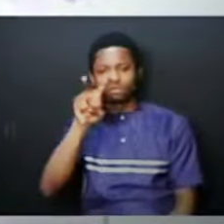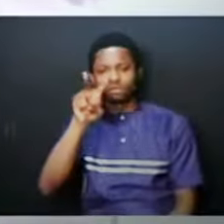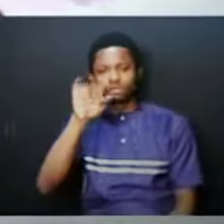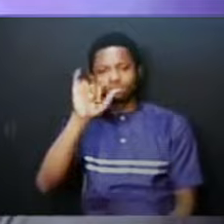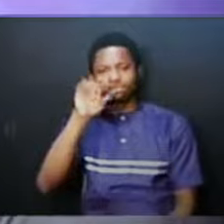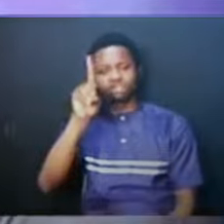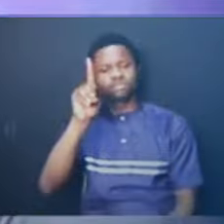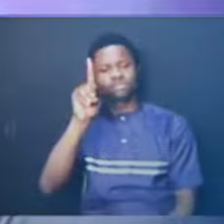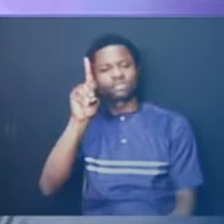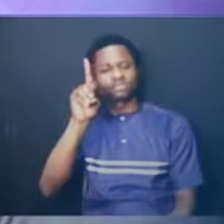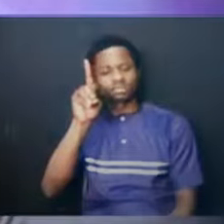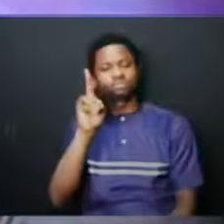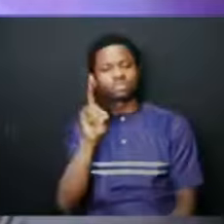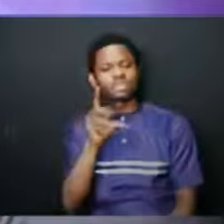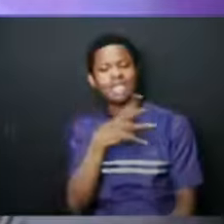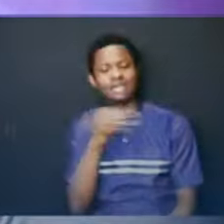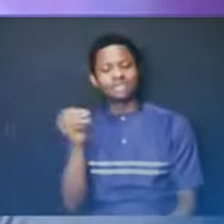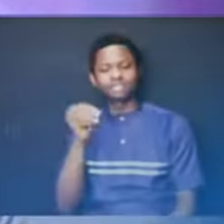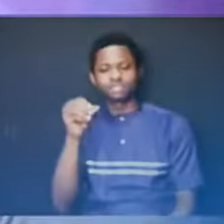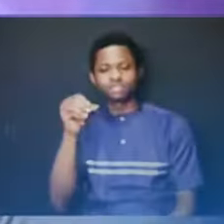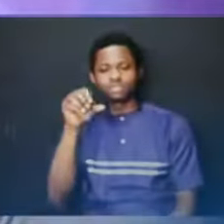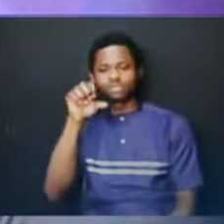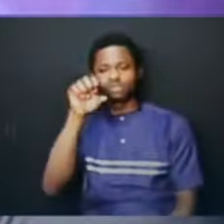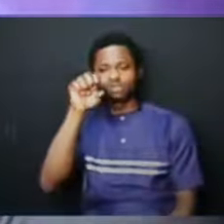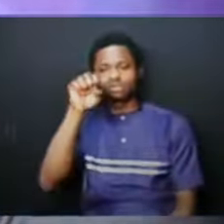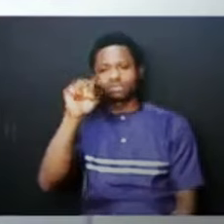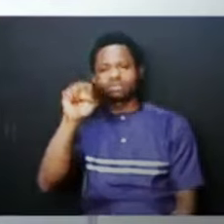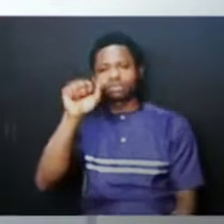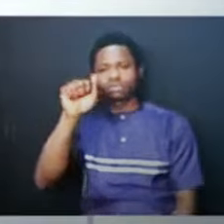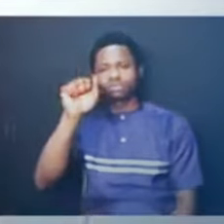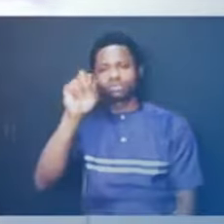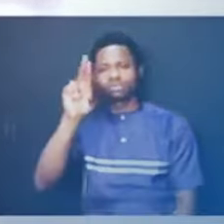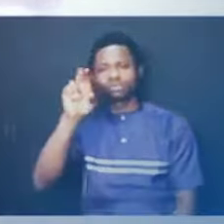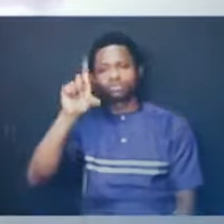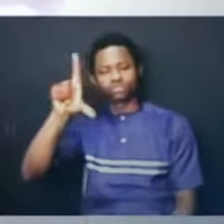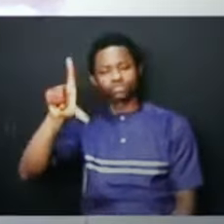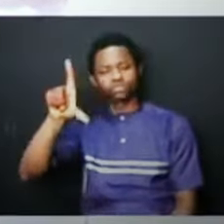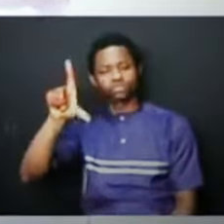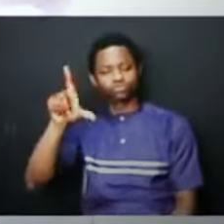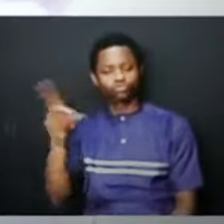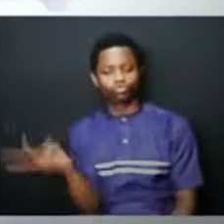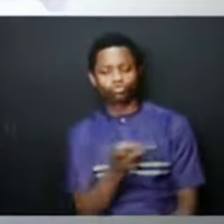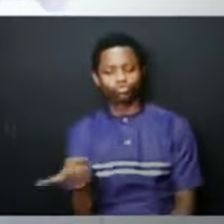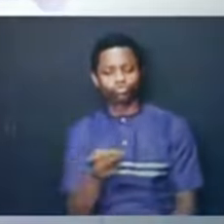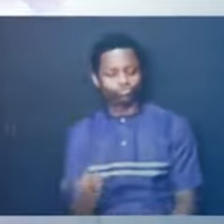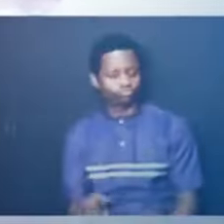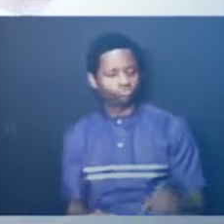talking about how David carefully stayed away from revenge.